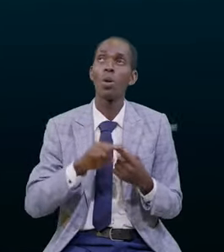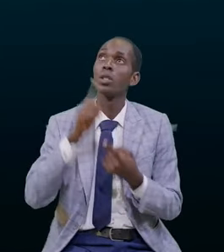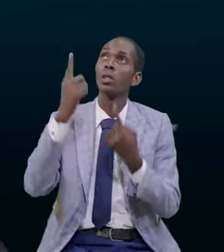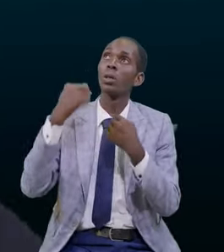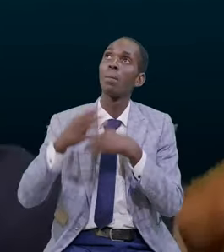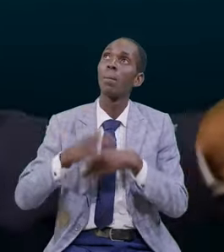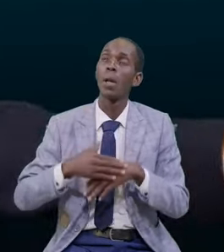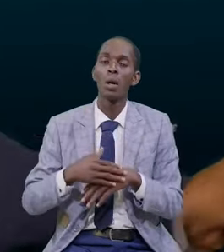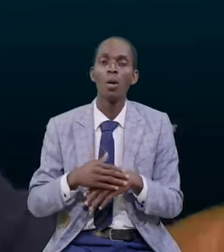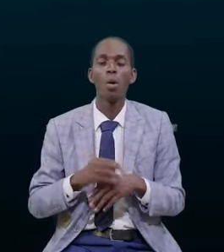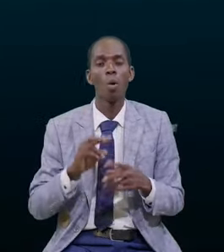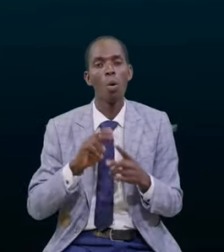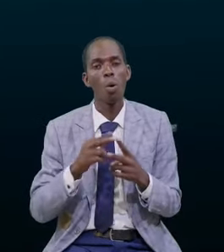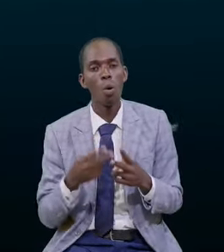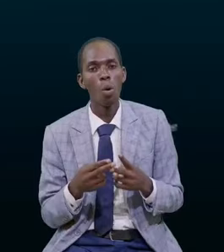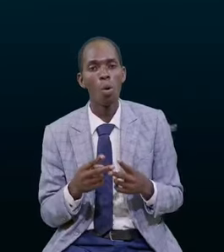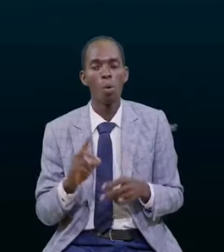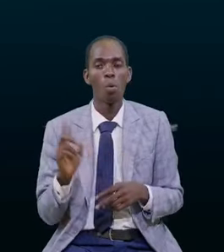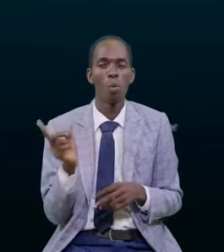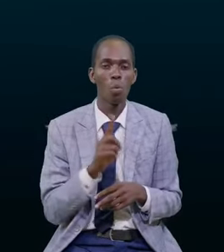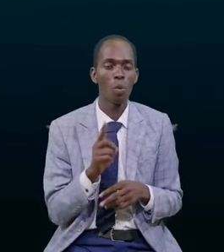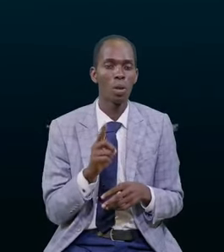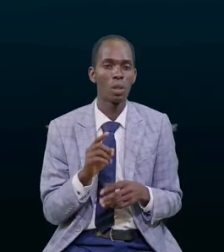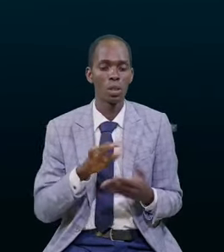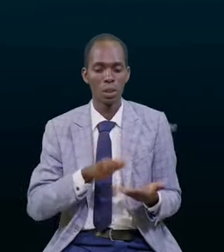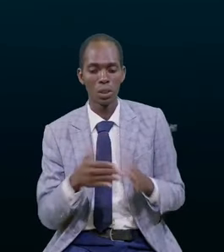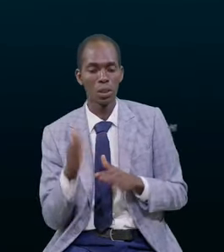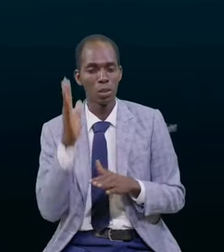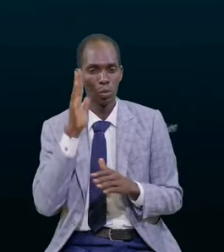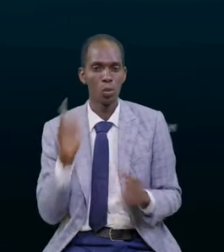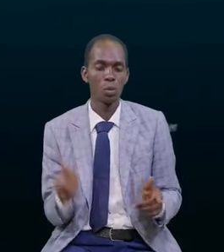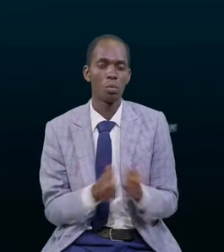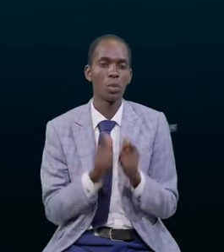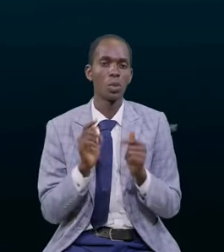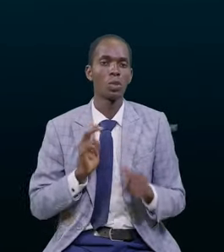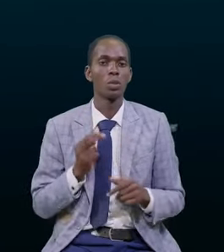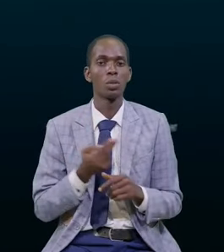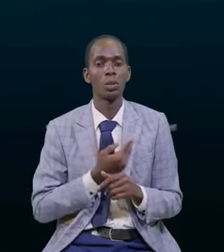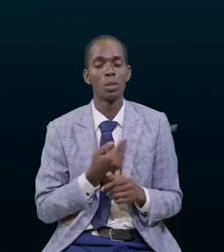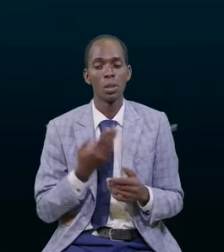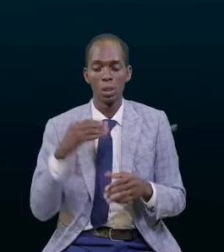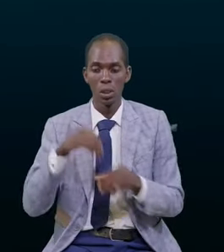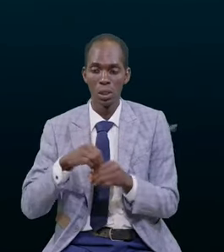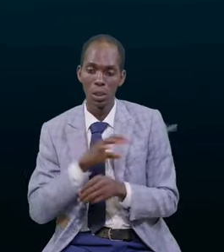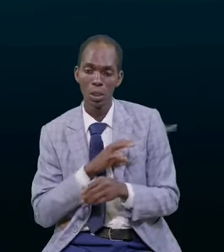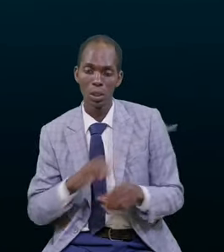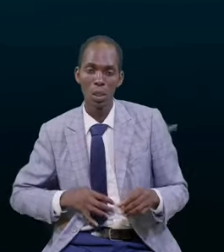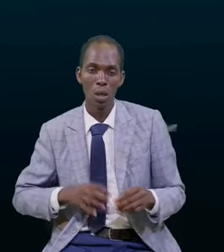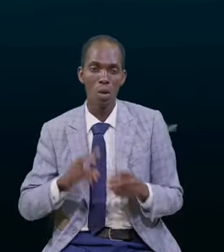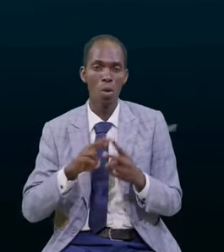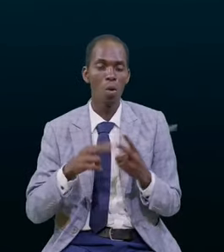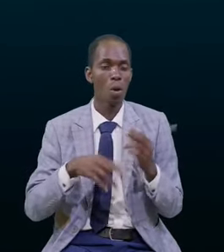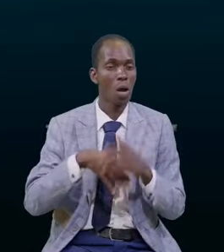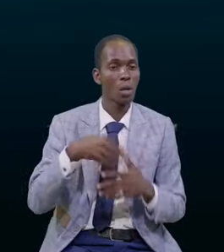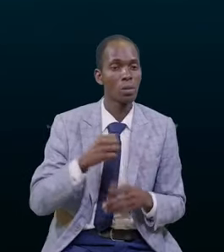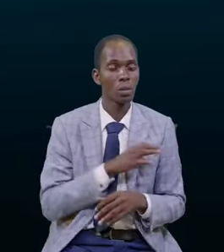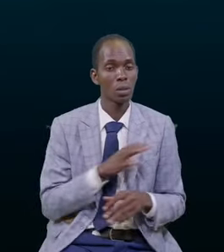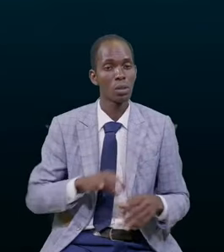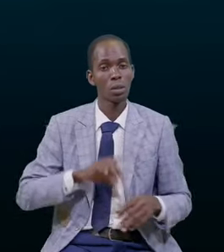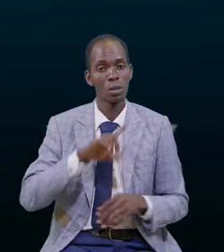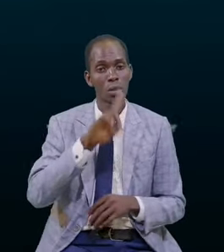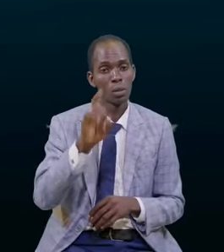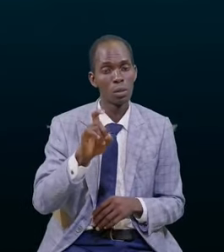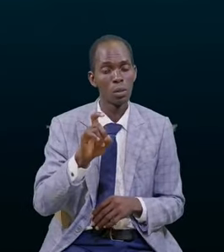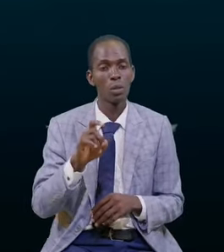in Christ or the dead outside Christ this is very important for us that the Lord will only save